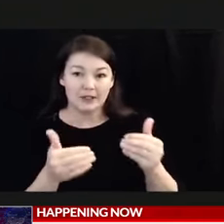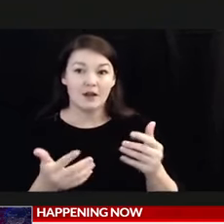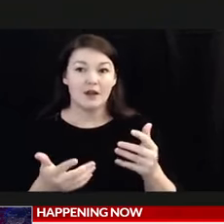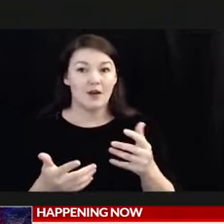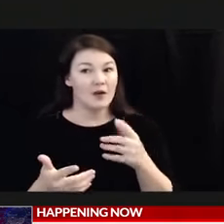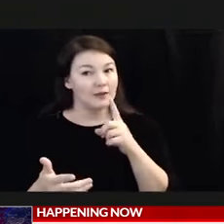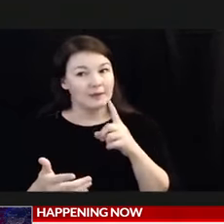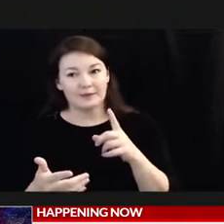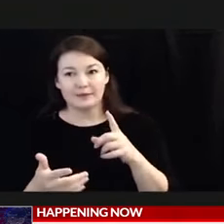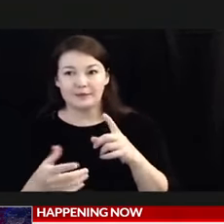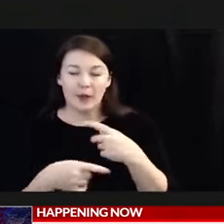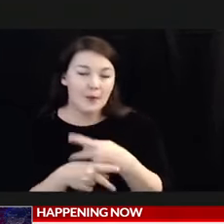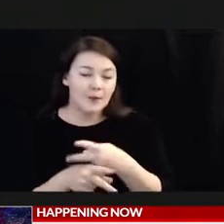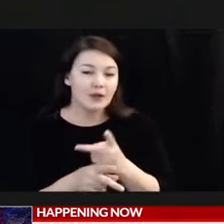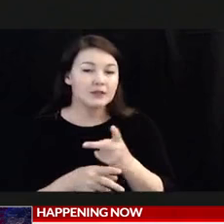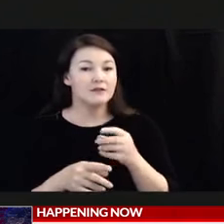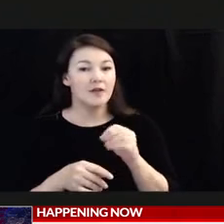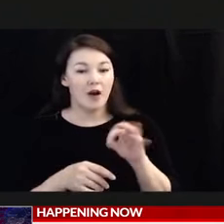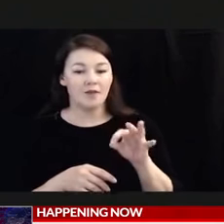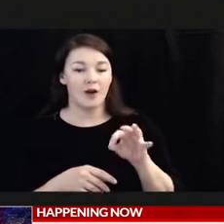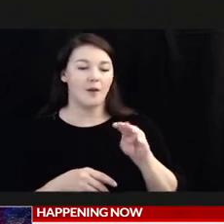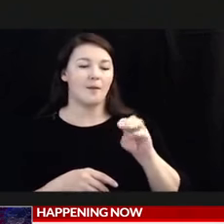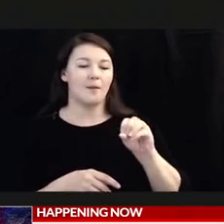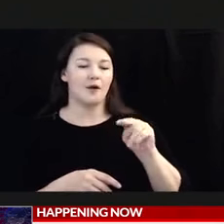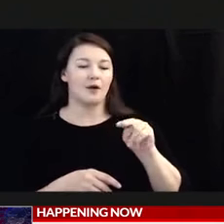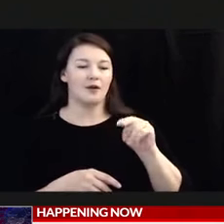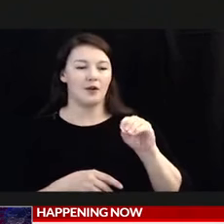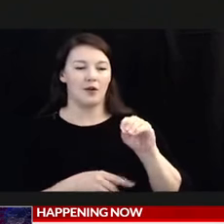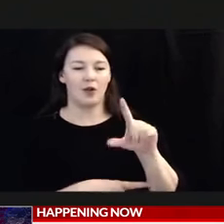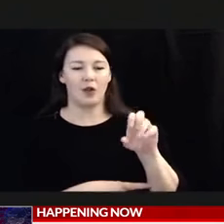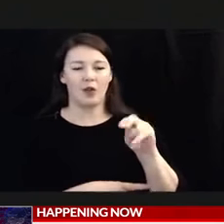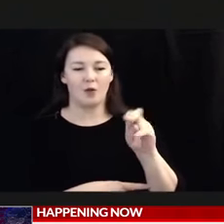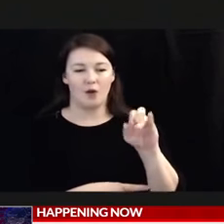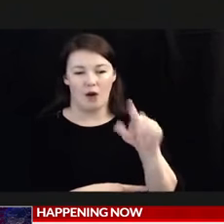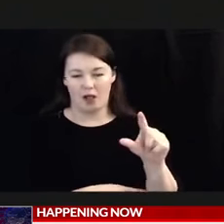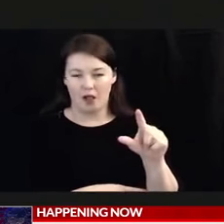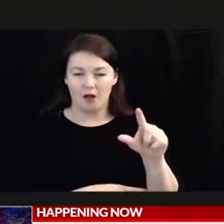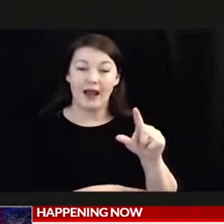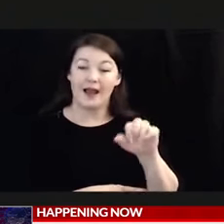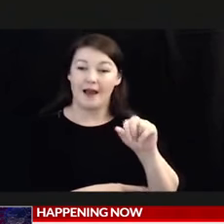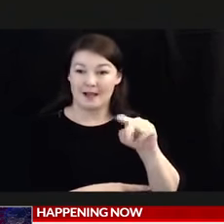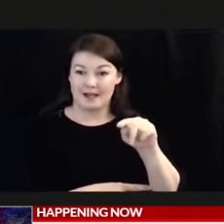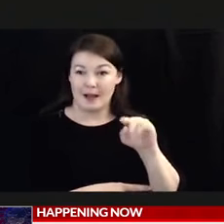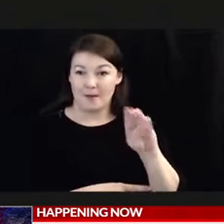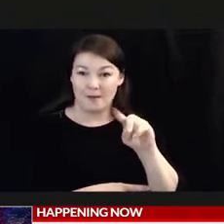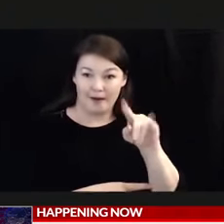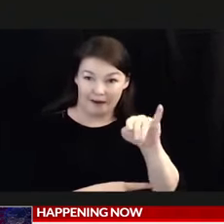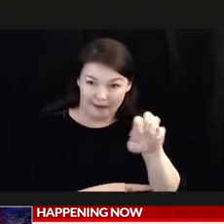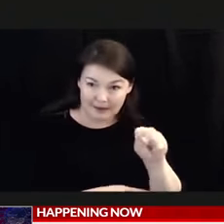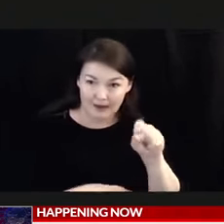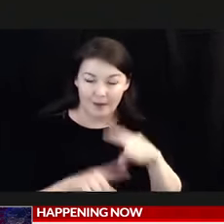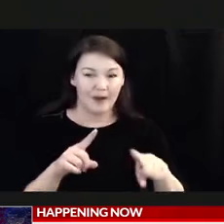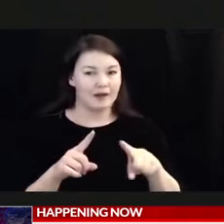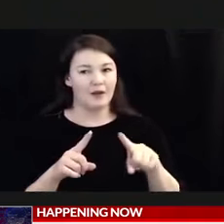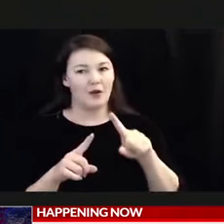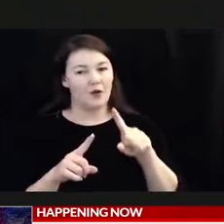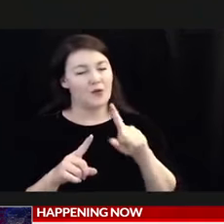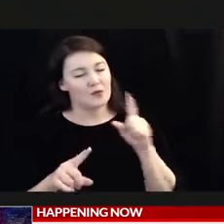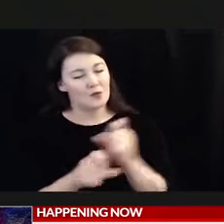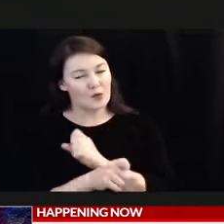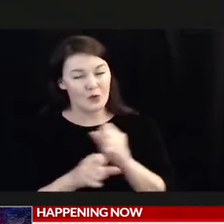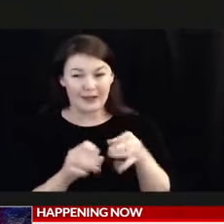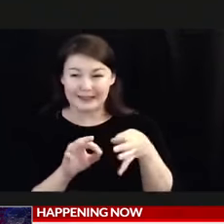how we're rolling those out to more folks. But nothing is as effective as the simple vaccine. And it's